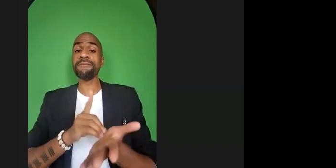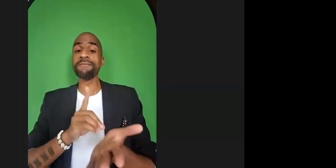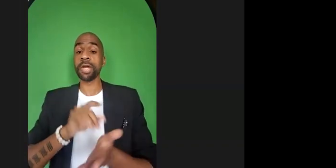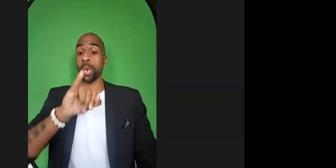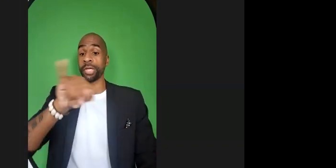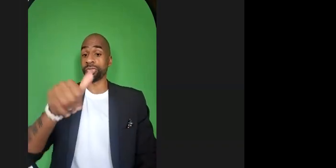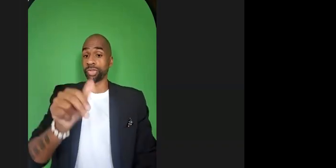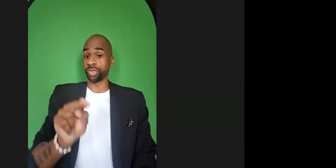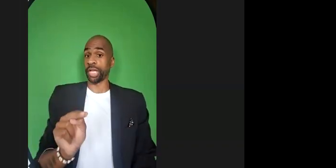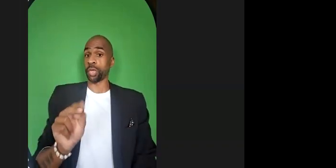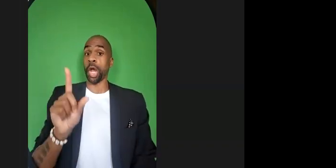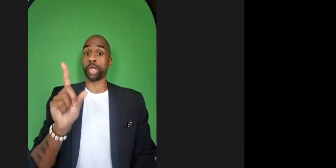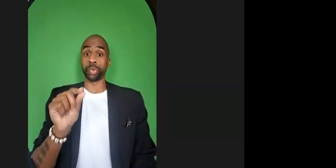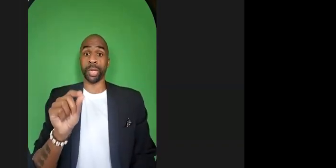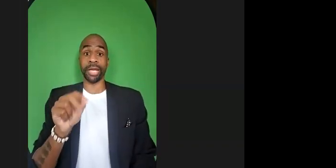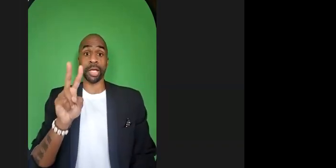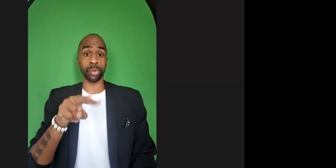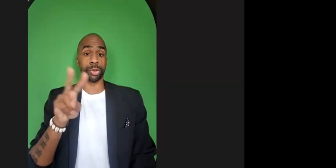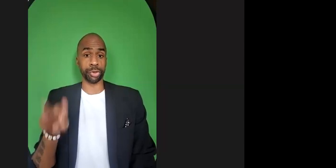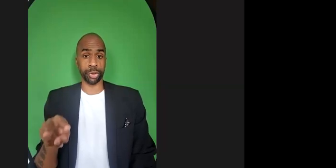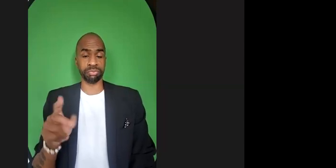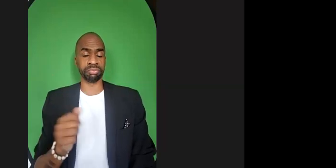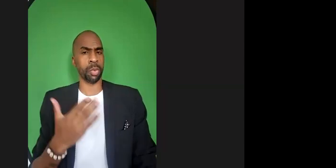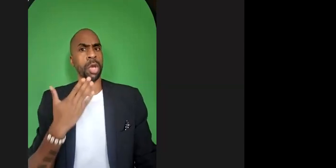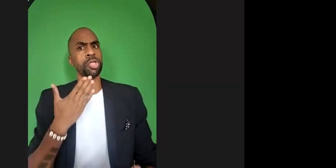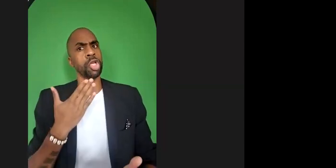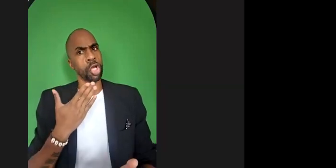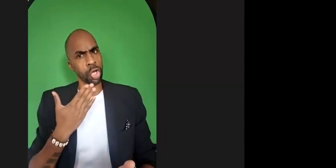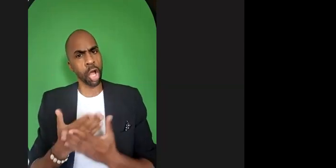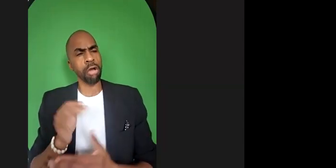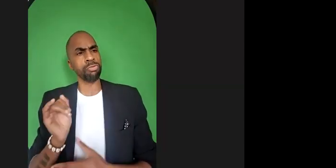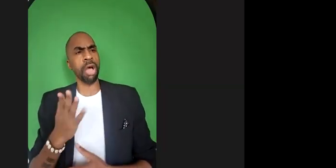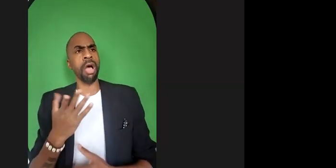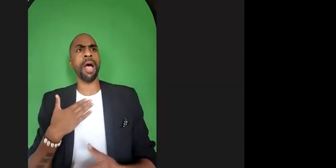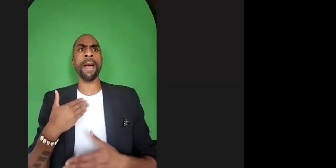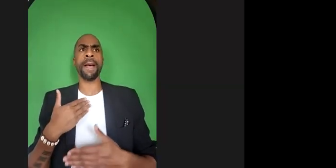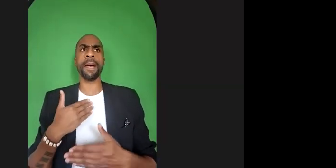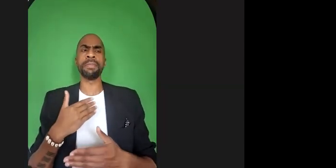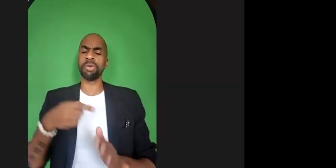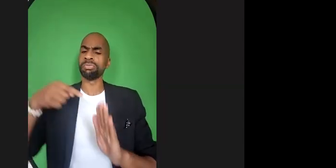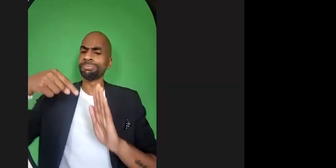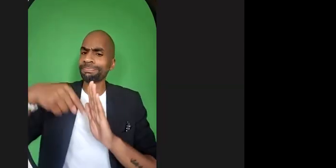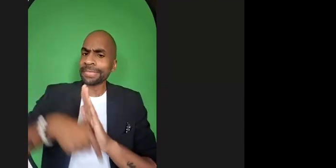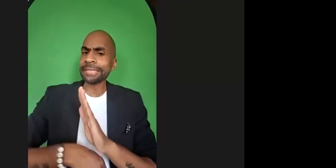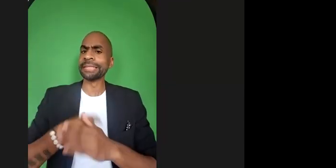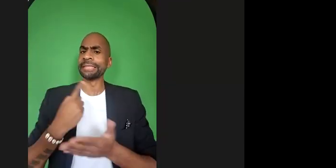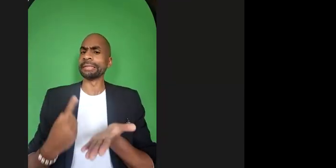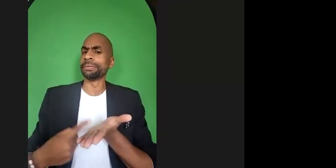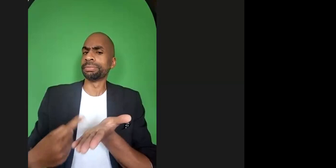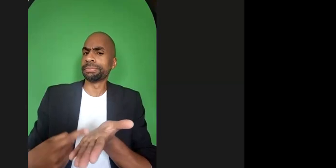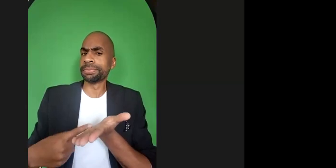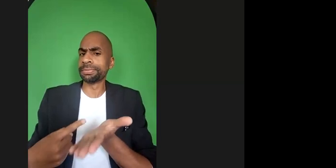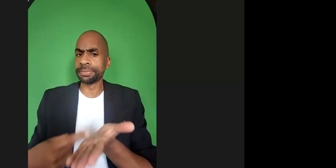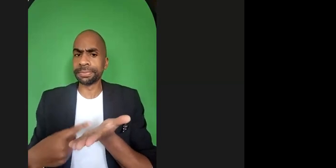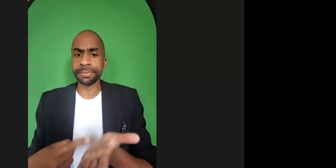that does a nice job of going into more of the medical convention, diagnostic, and even some